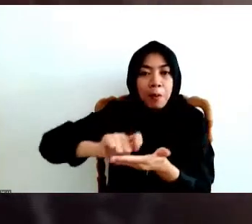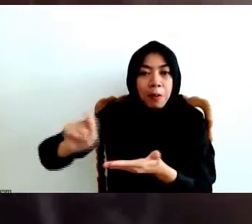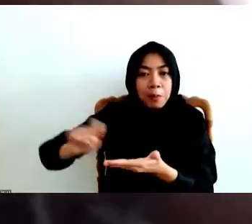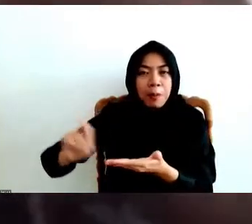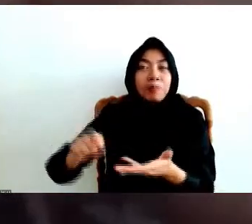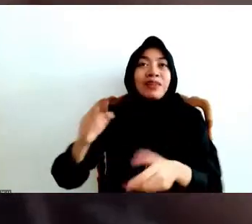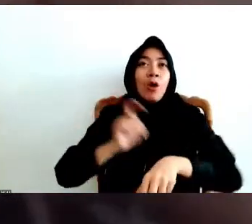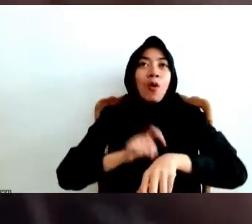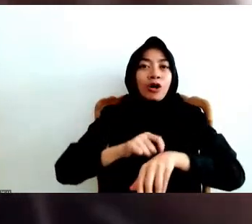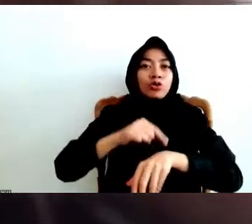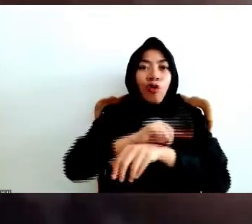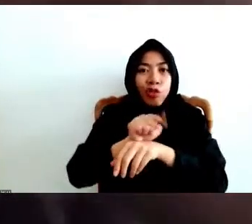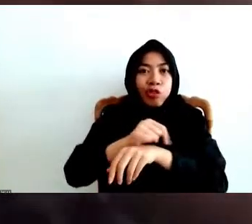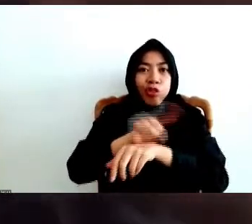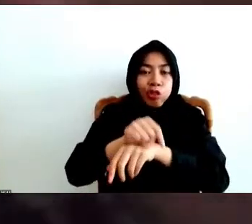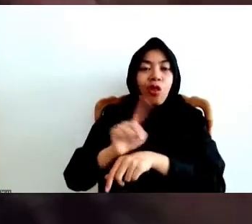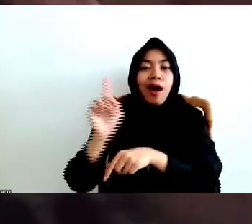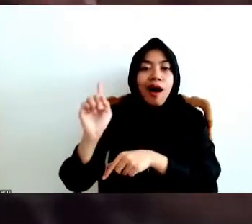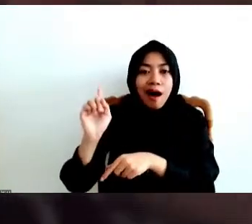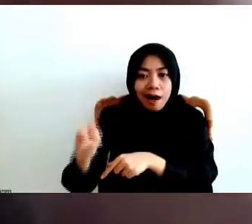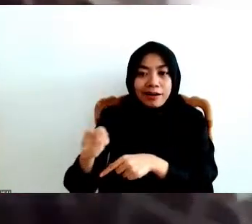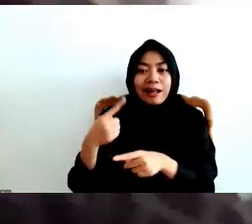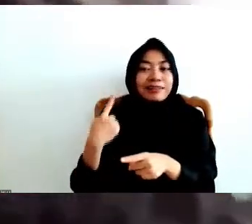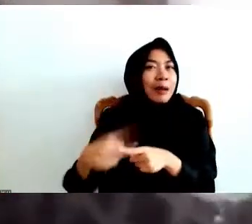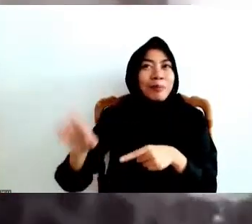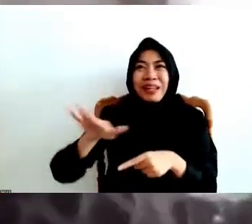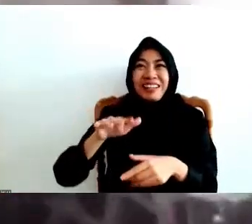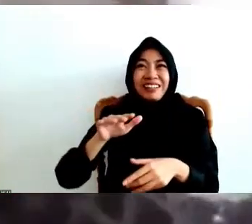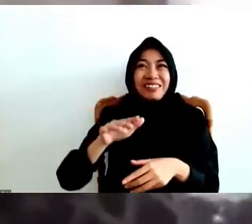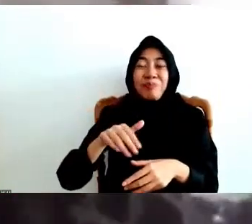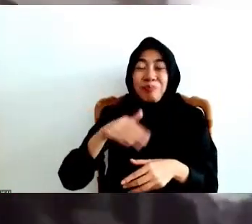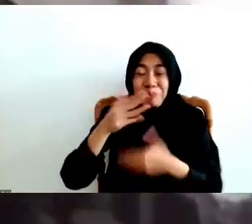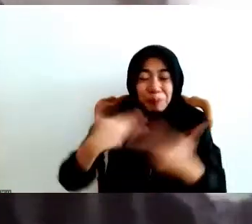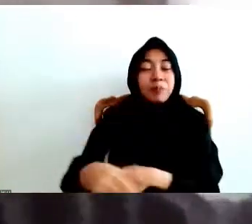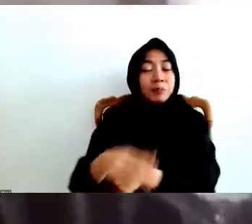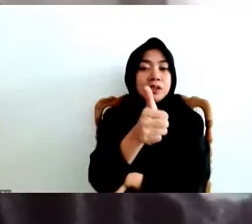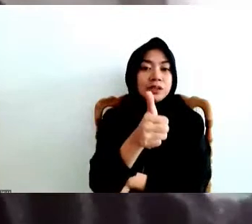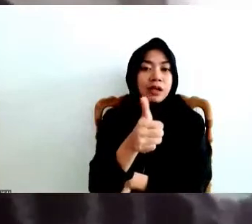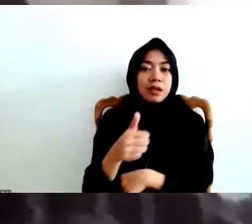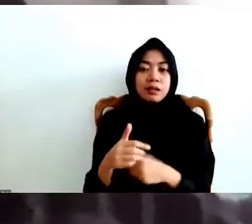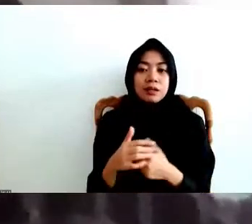time. But even then, it is not impossible.